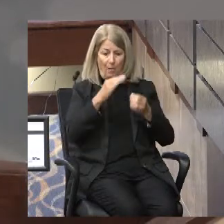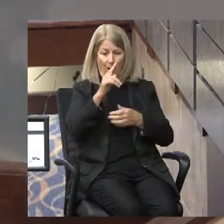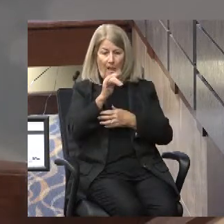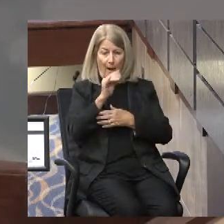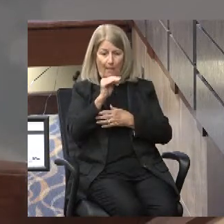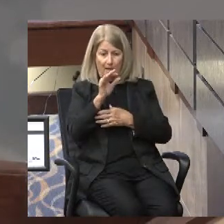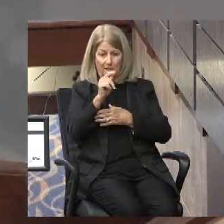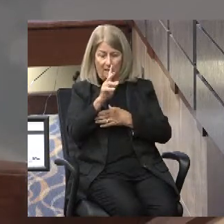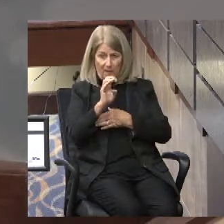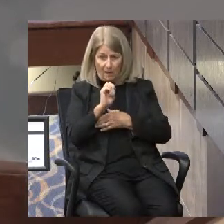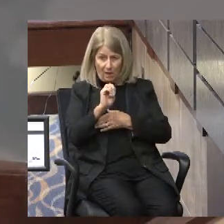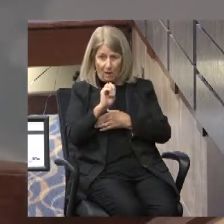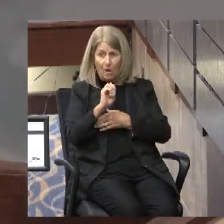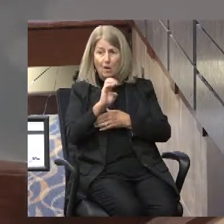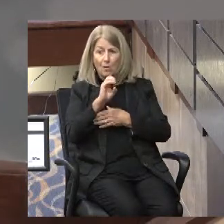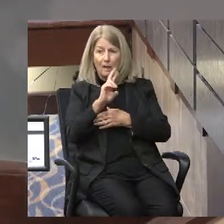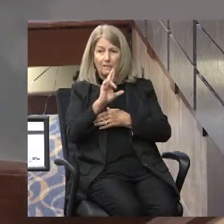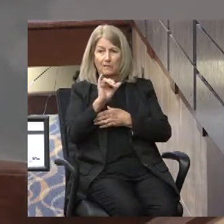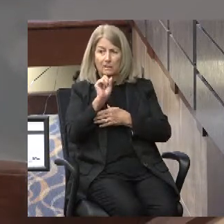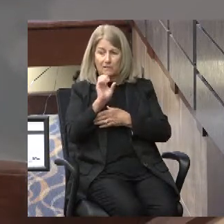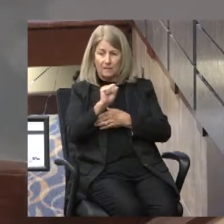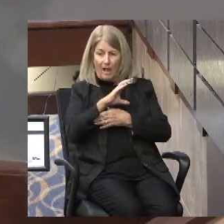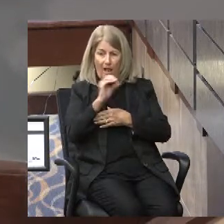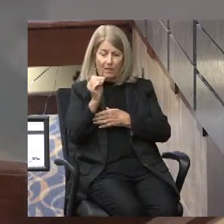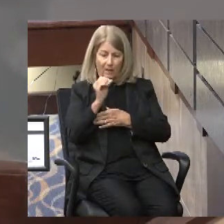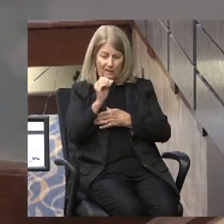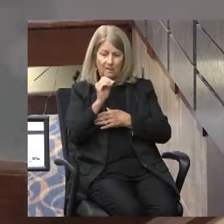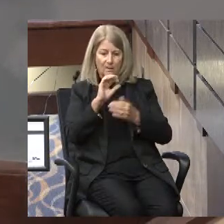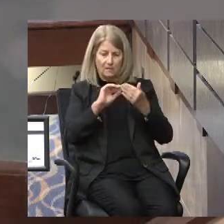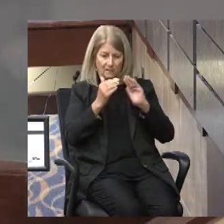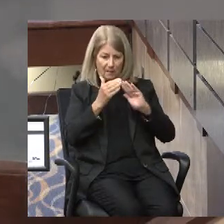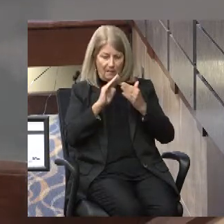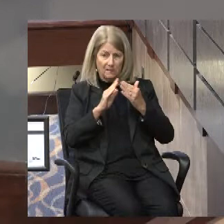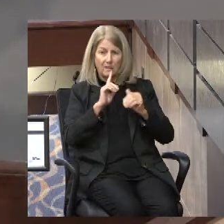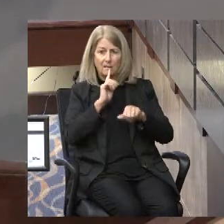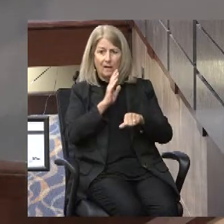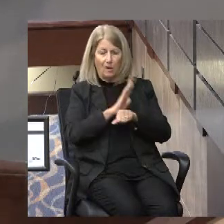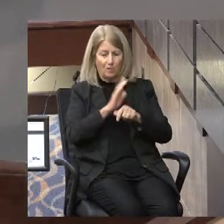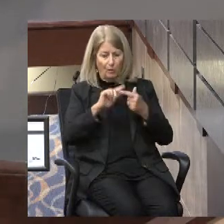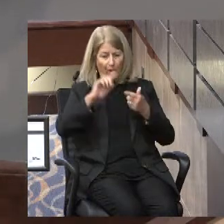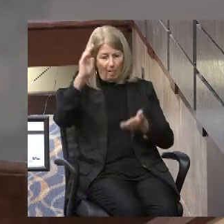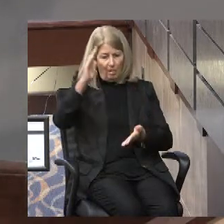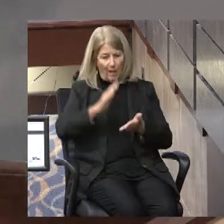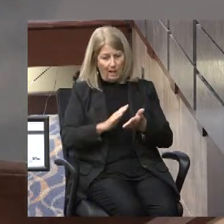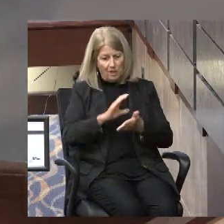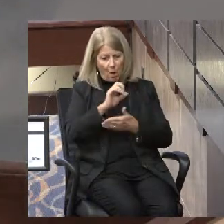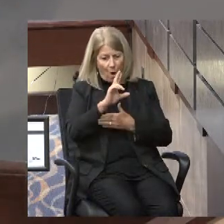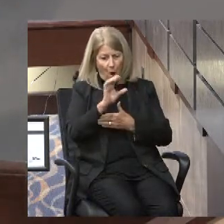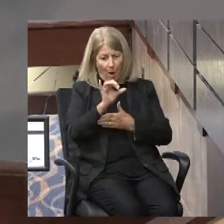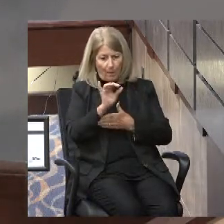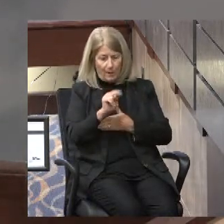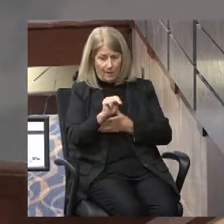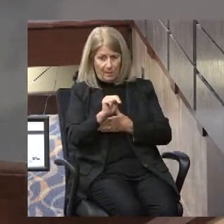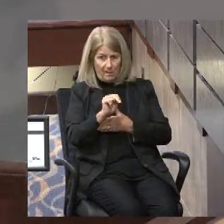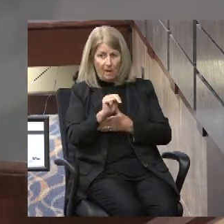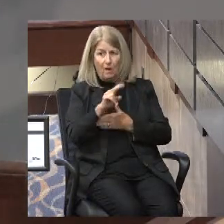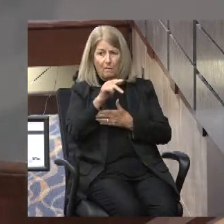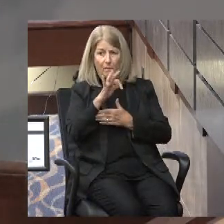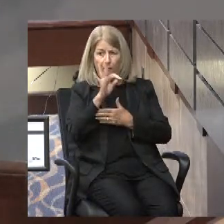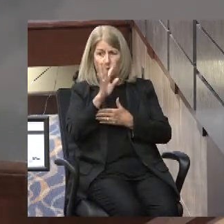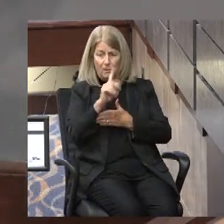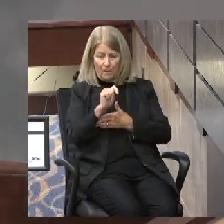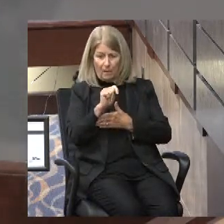and that the city is dedicated to lowering the city's carbon footprint. Now, this Floyd Casey district with